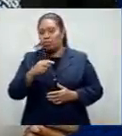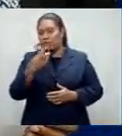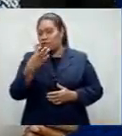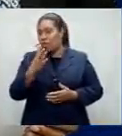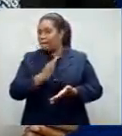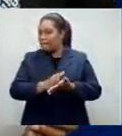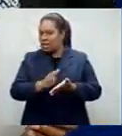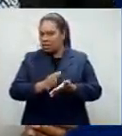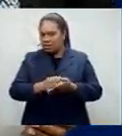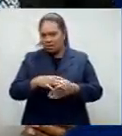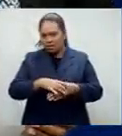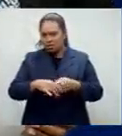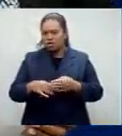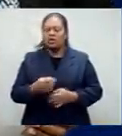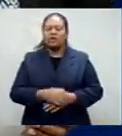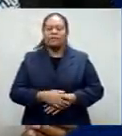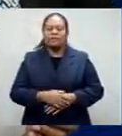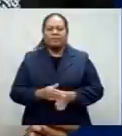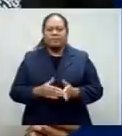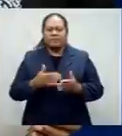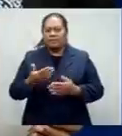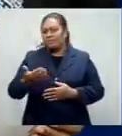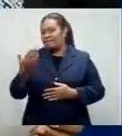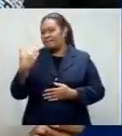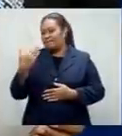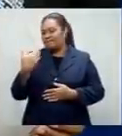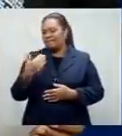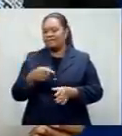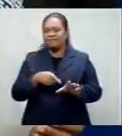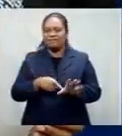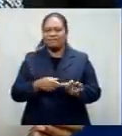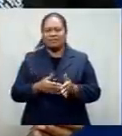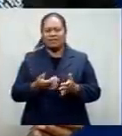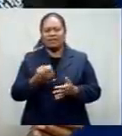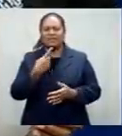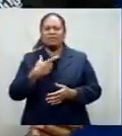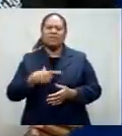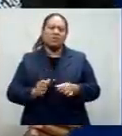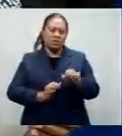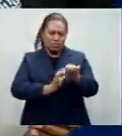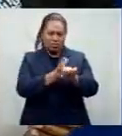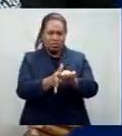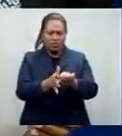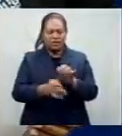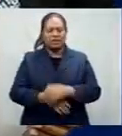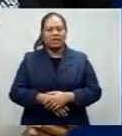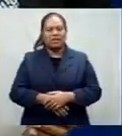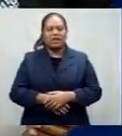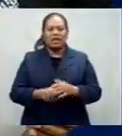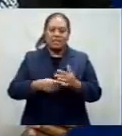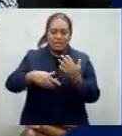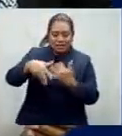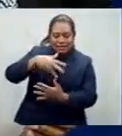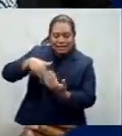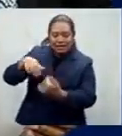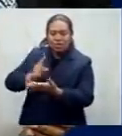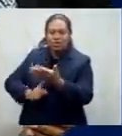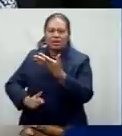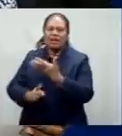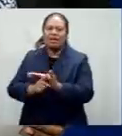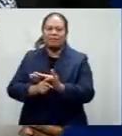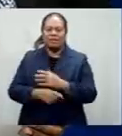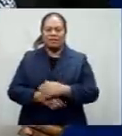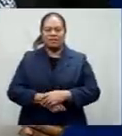which is a 52% increase over the previous year. This was mainly due to COVID-19 and tropical cyclones Ana and